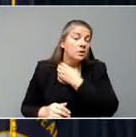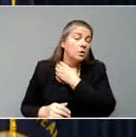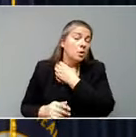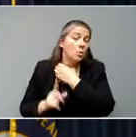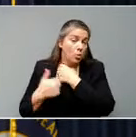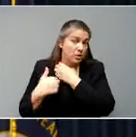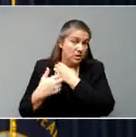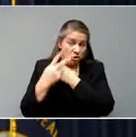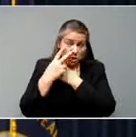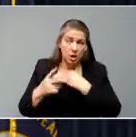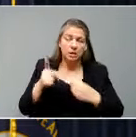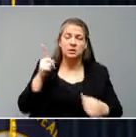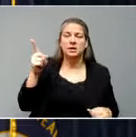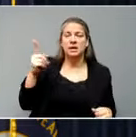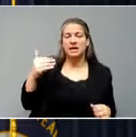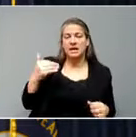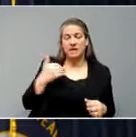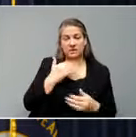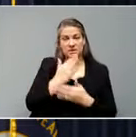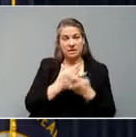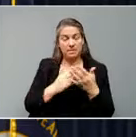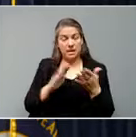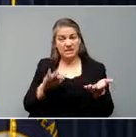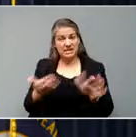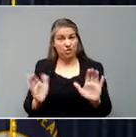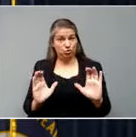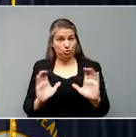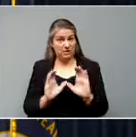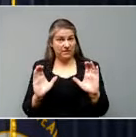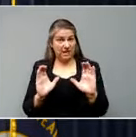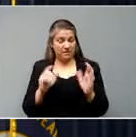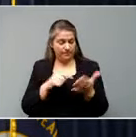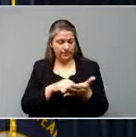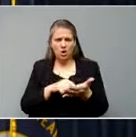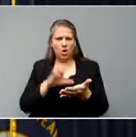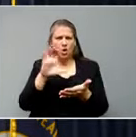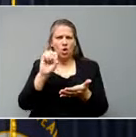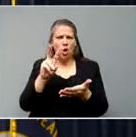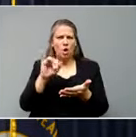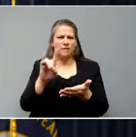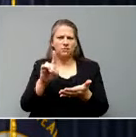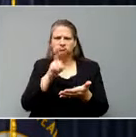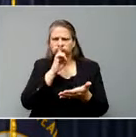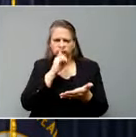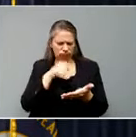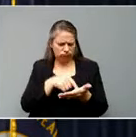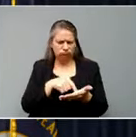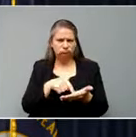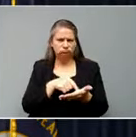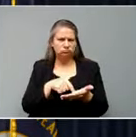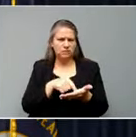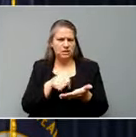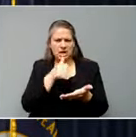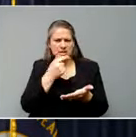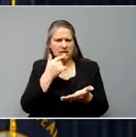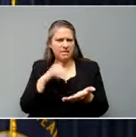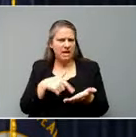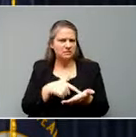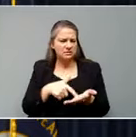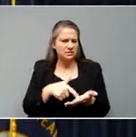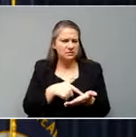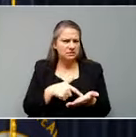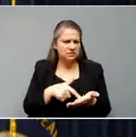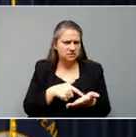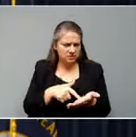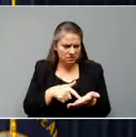seeing some death certificates where COVID was not listed as an original cause, that it's